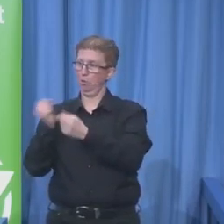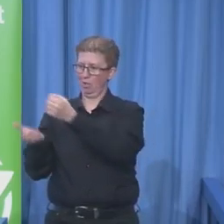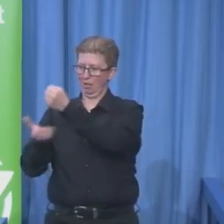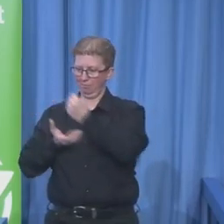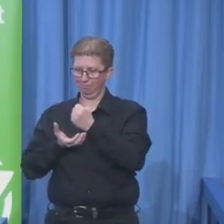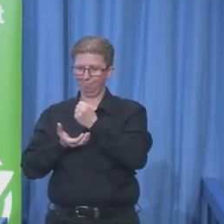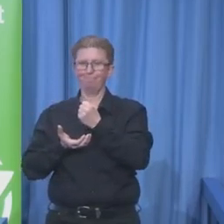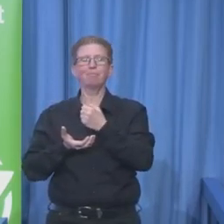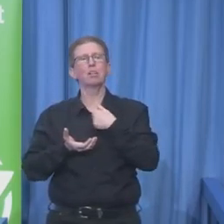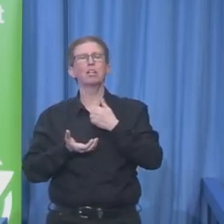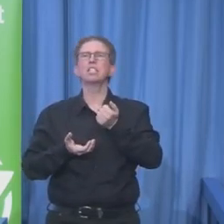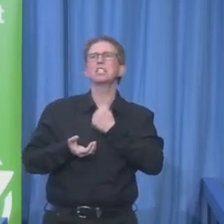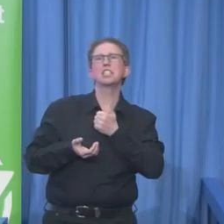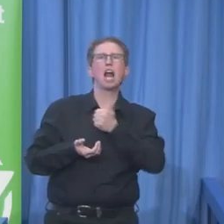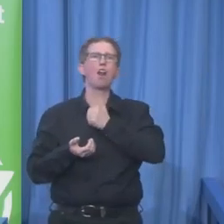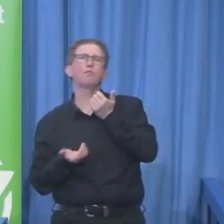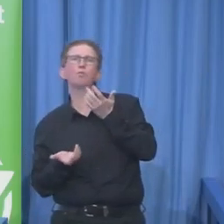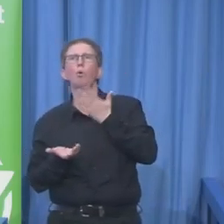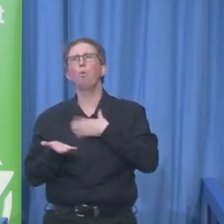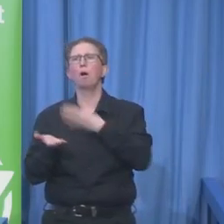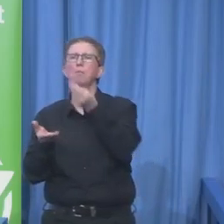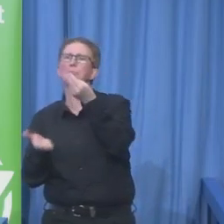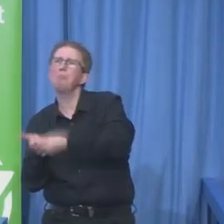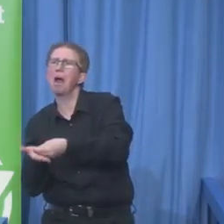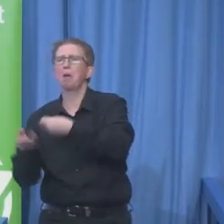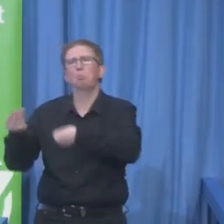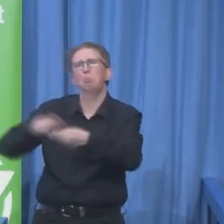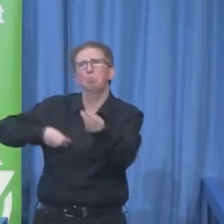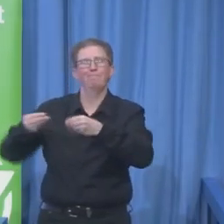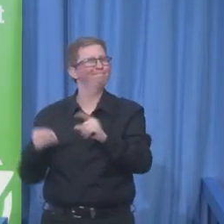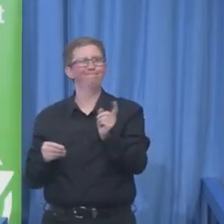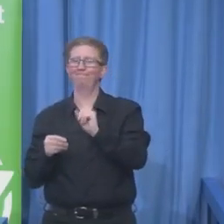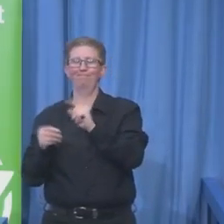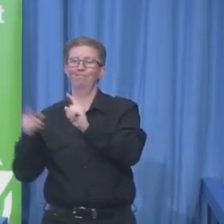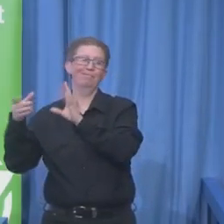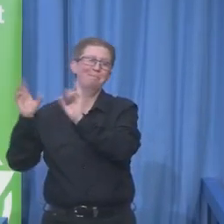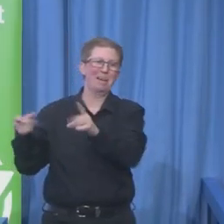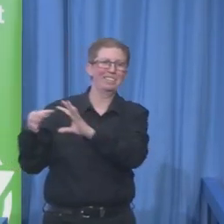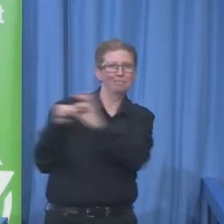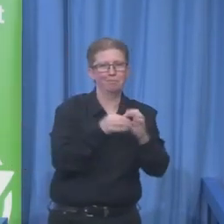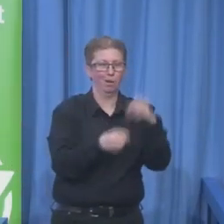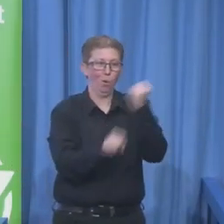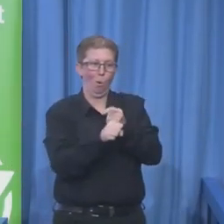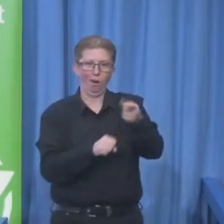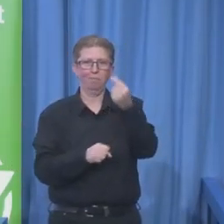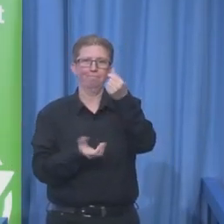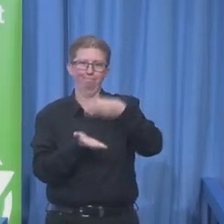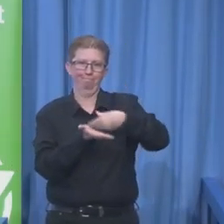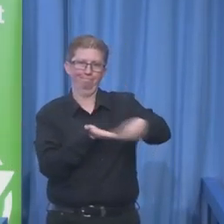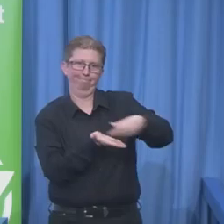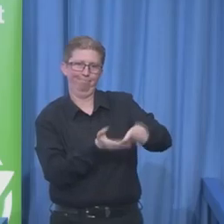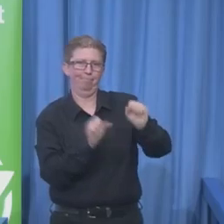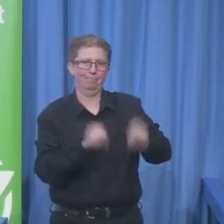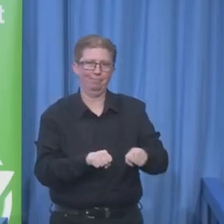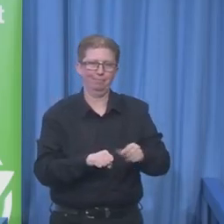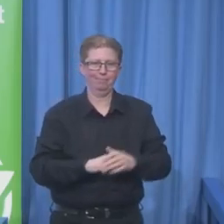to the other workers. So we hope this will be a success, but it will work only if these